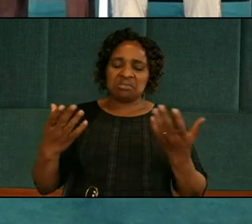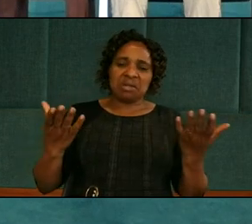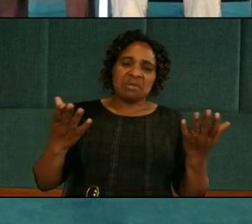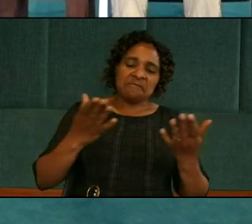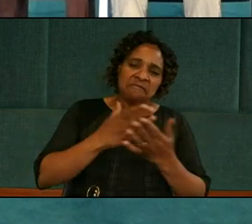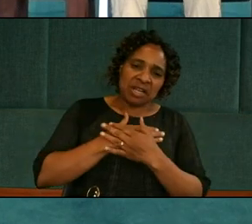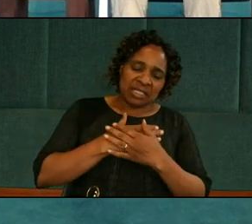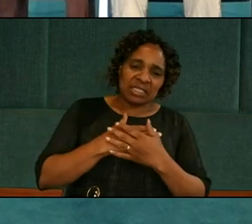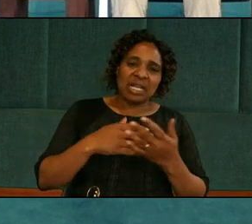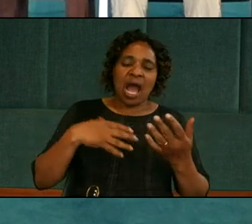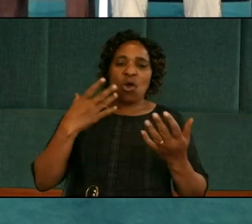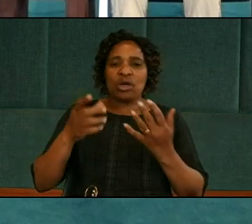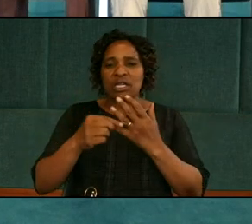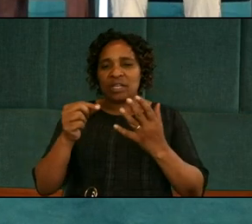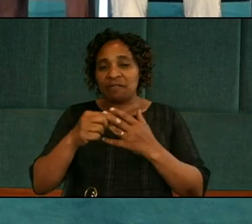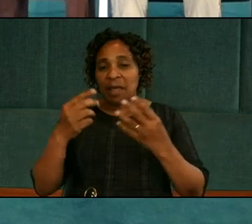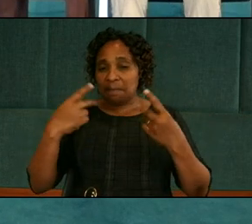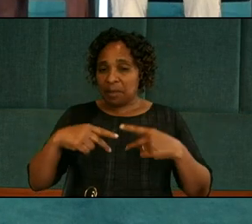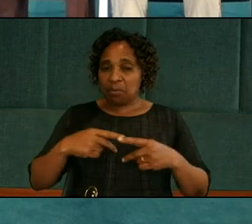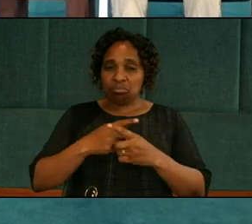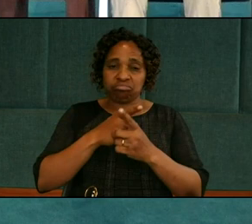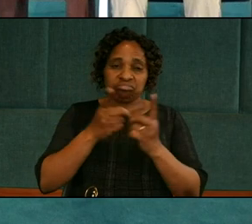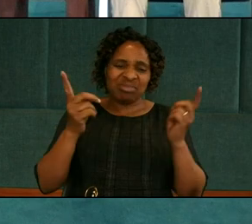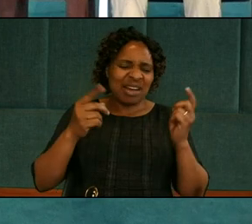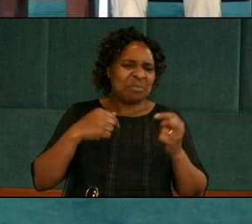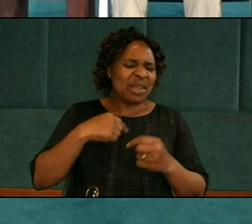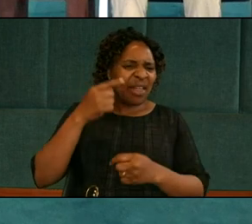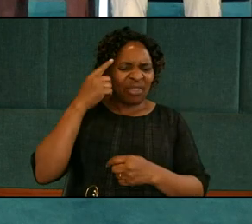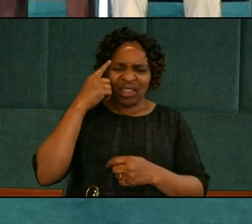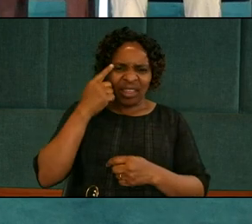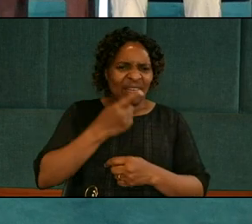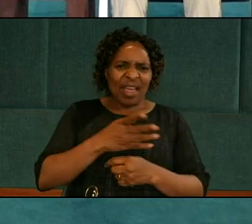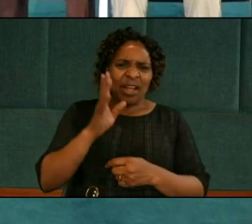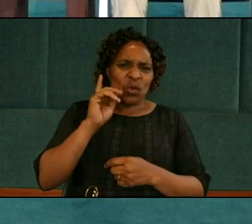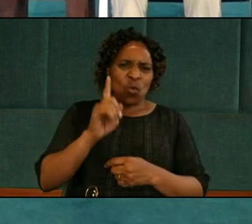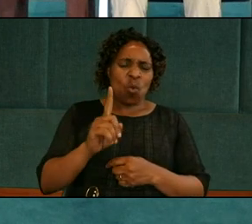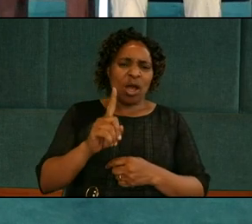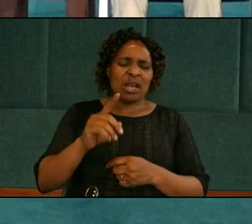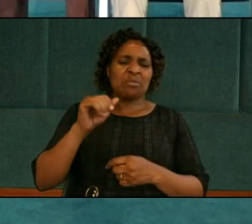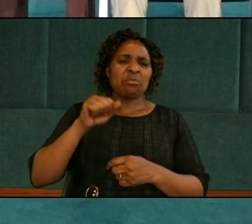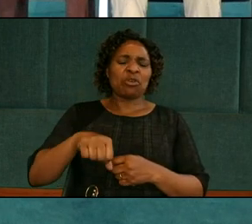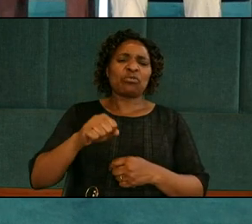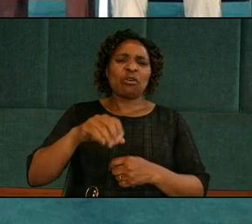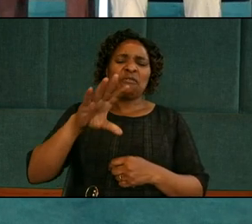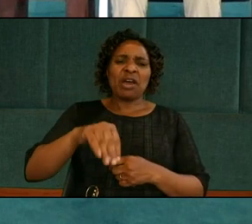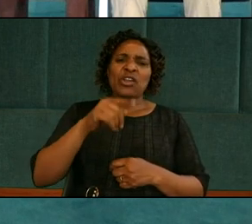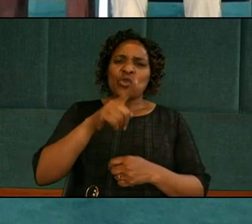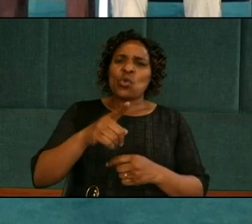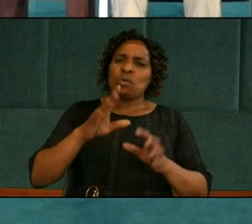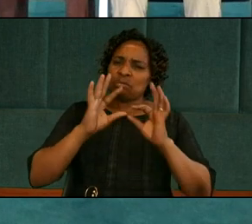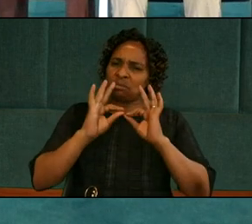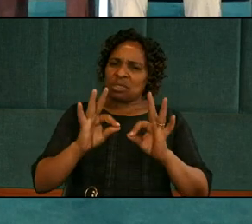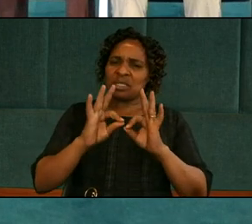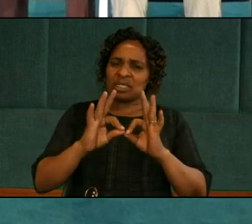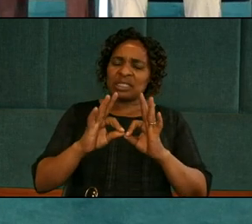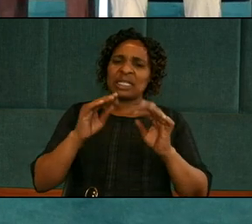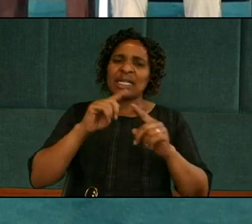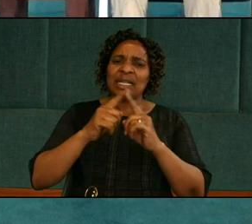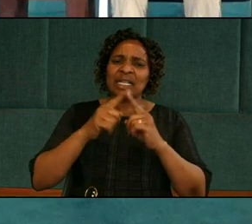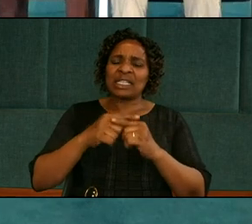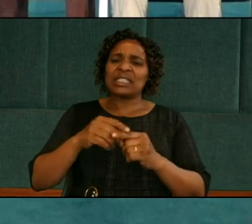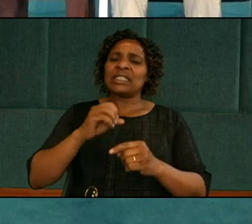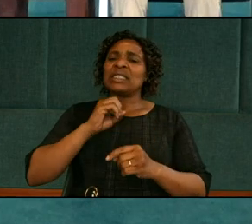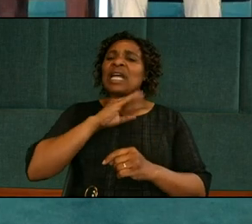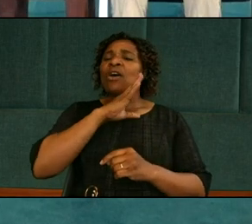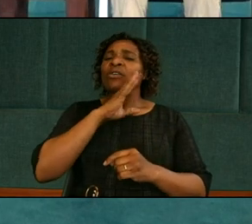friends and how you identify with people. I don't think anyone would ever find you cool if you came and shoved Jesus in their face